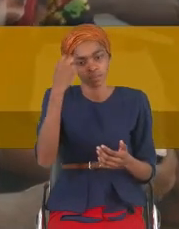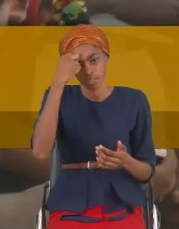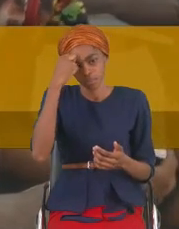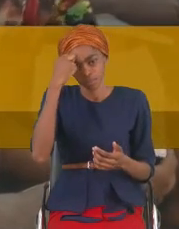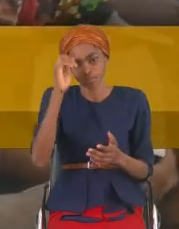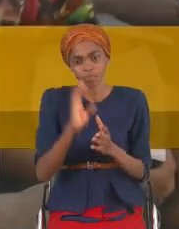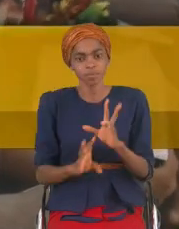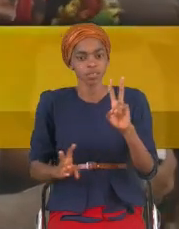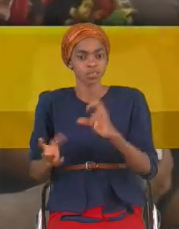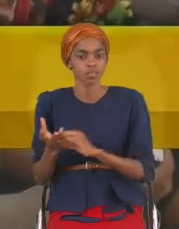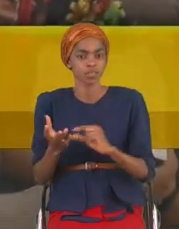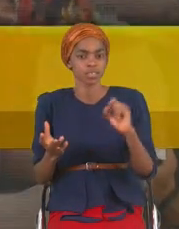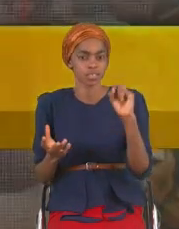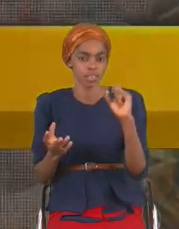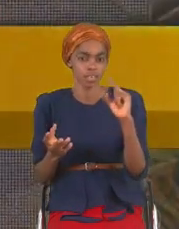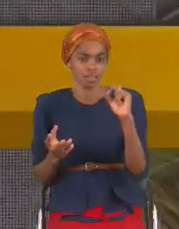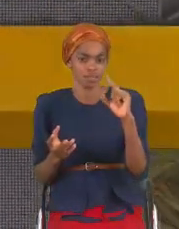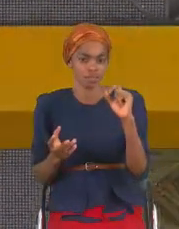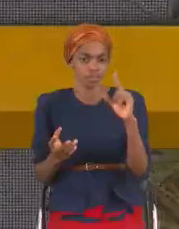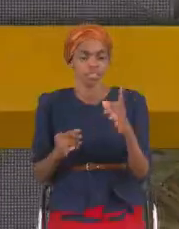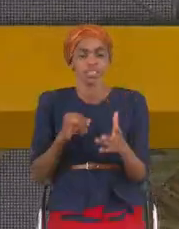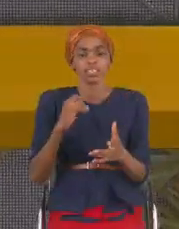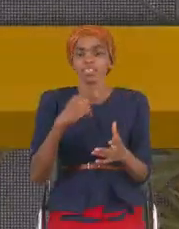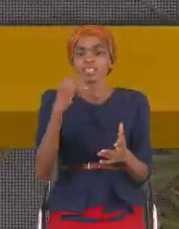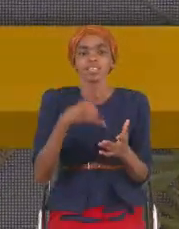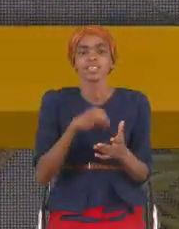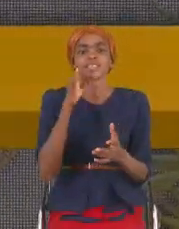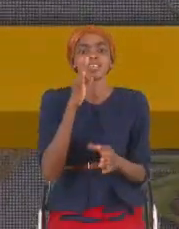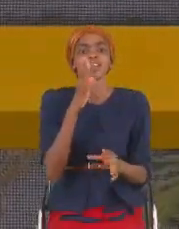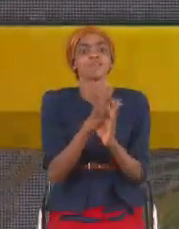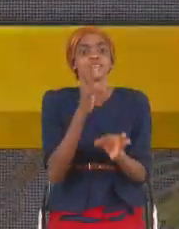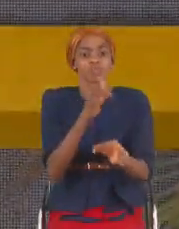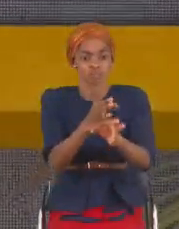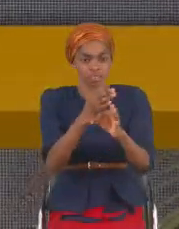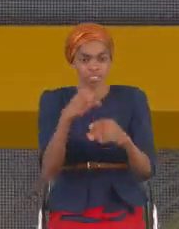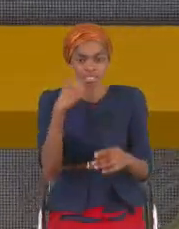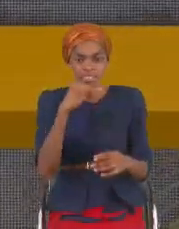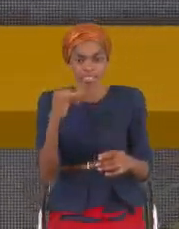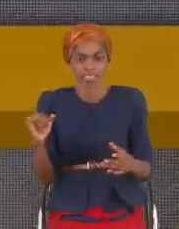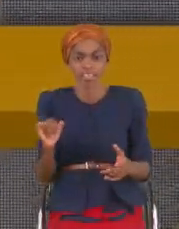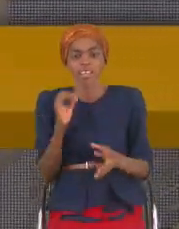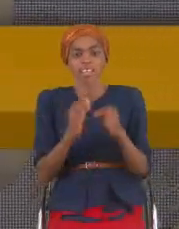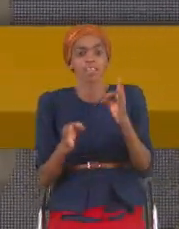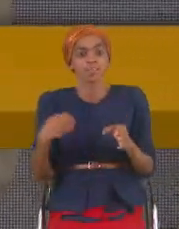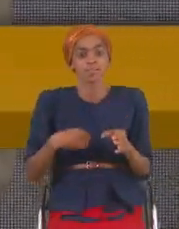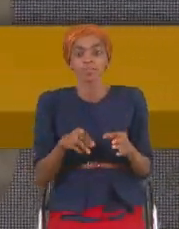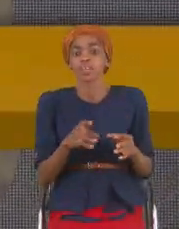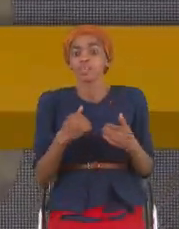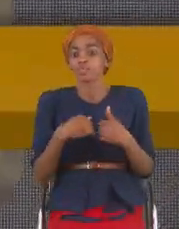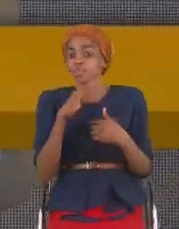it says, it is a faithful saying, for if we be dead with